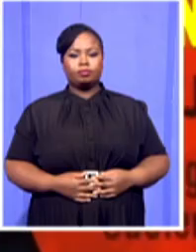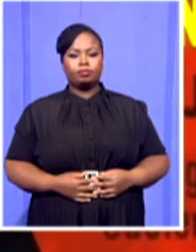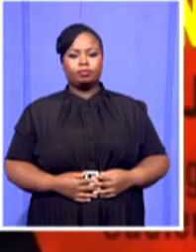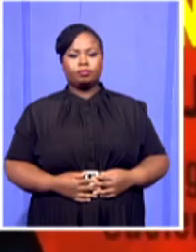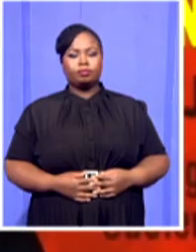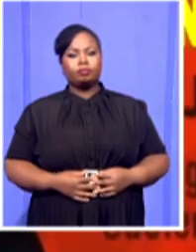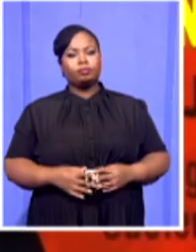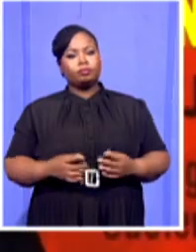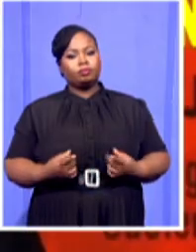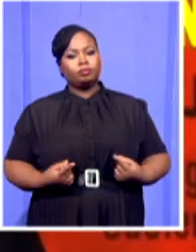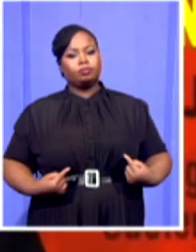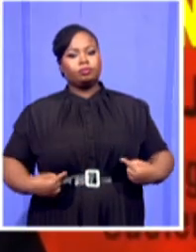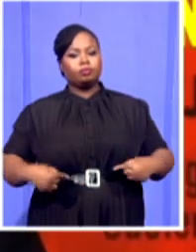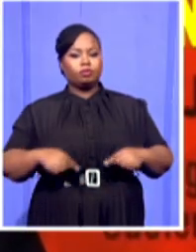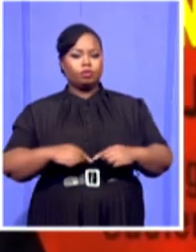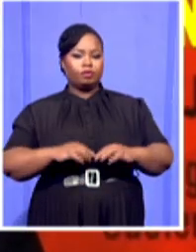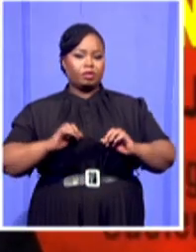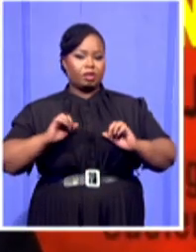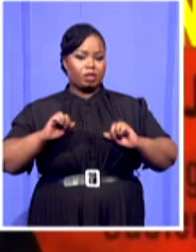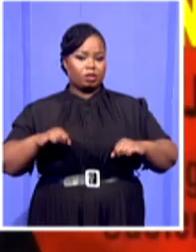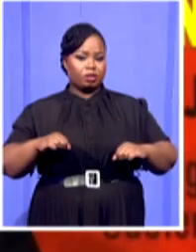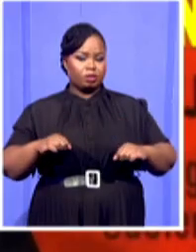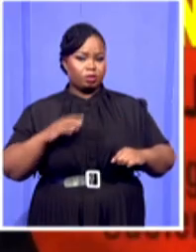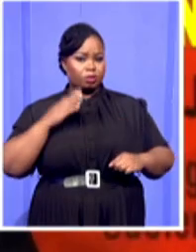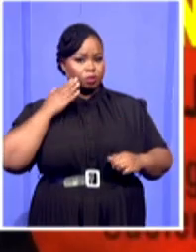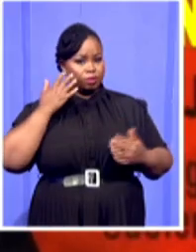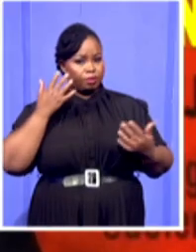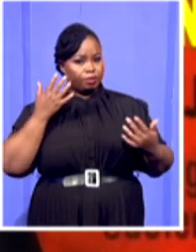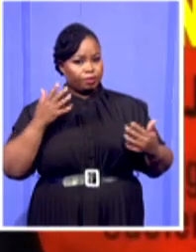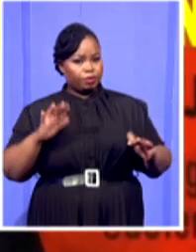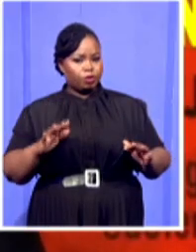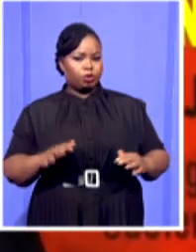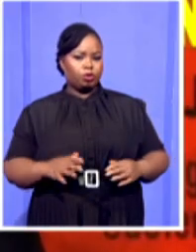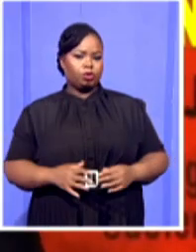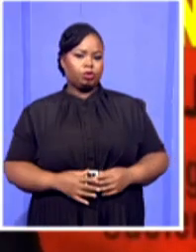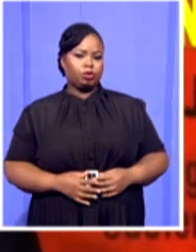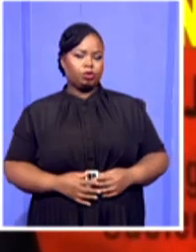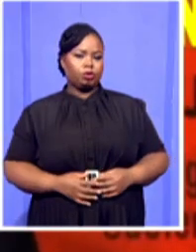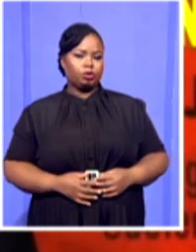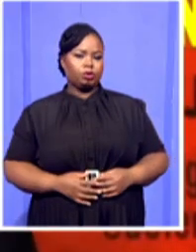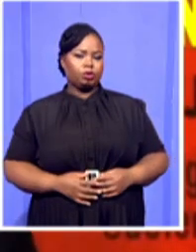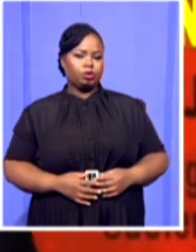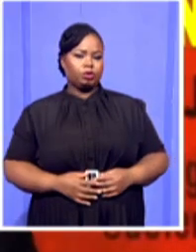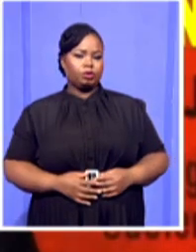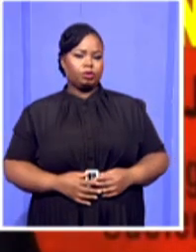we had agreed that after this, we're moving to the presentation